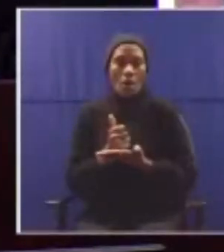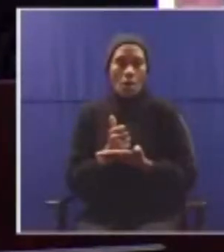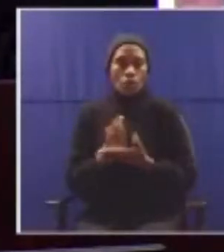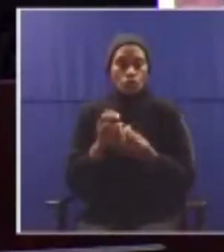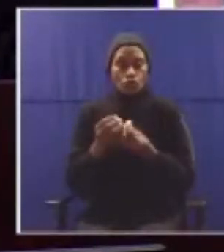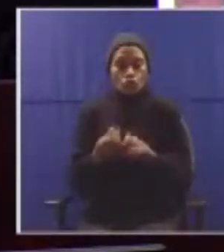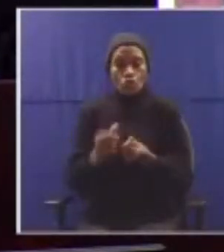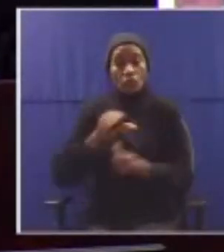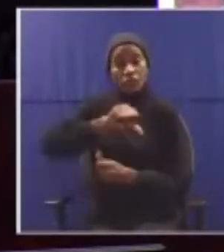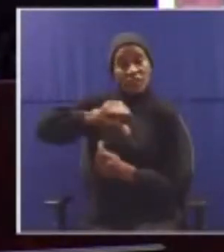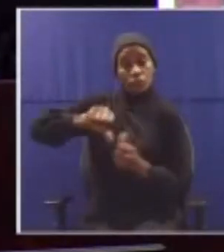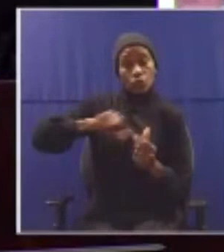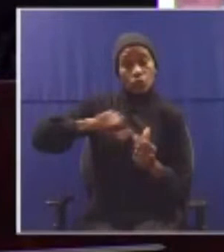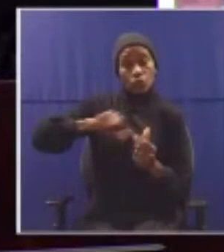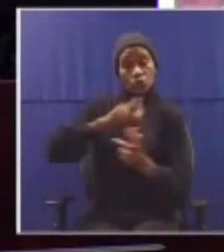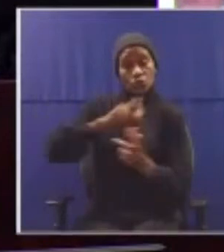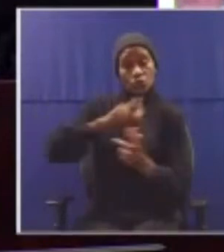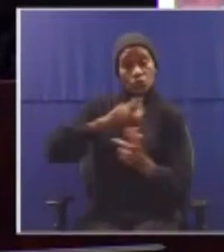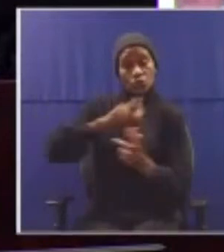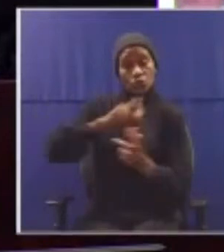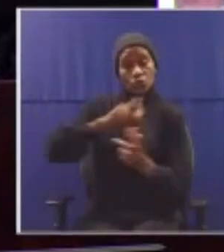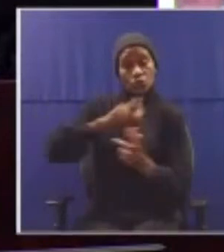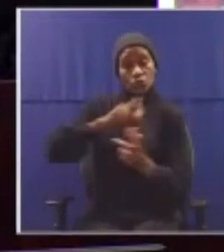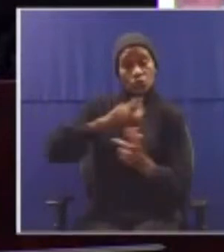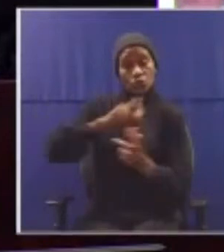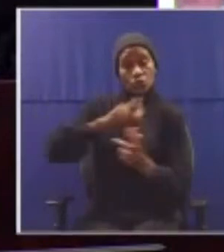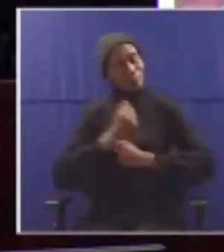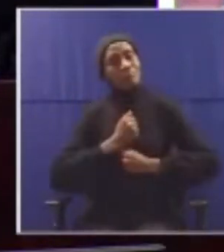social transformation agenda.